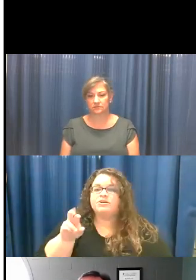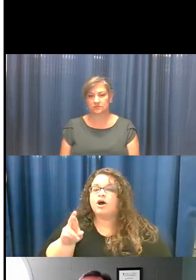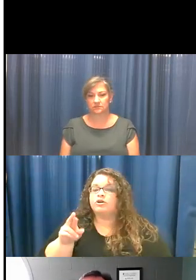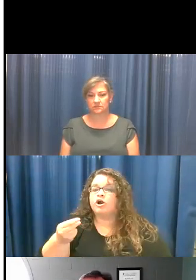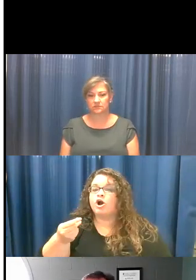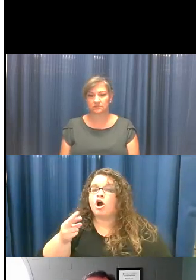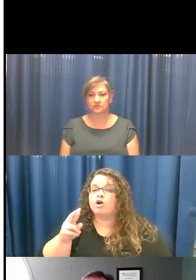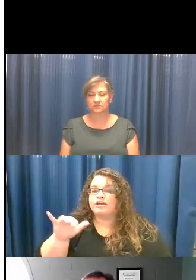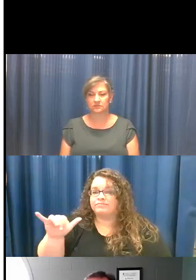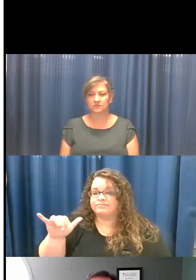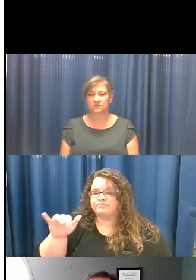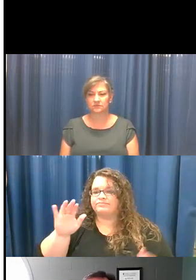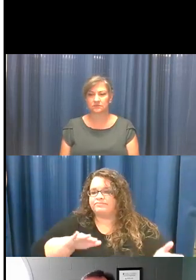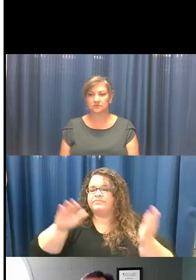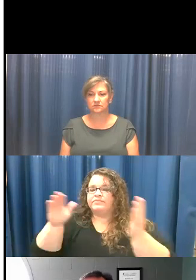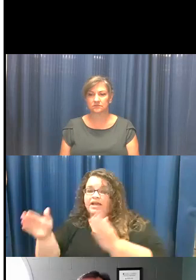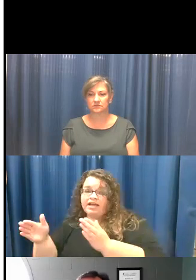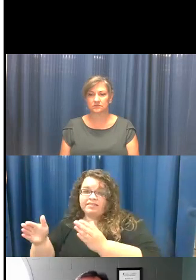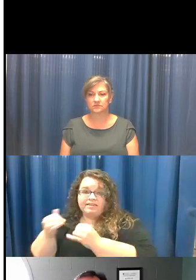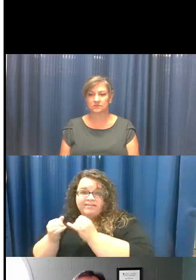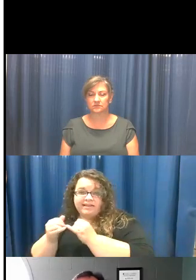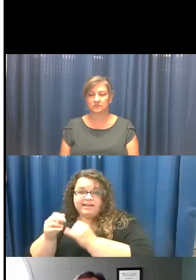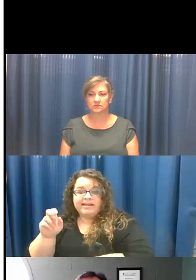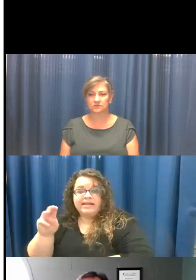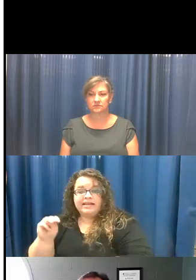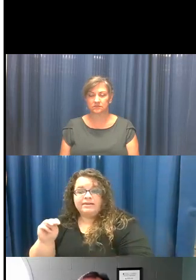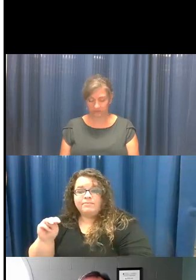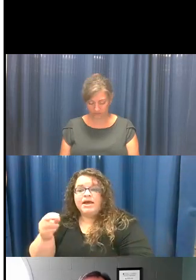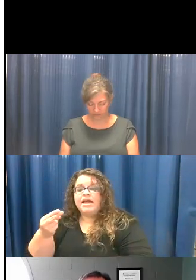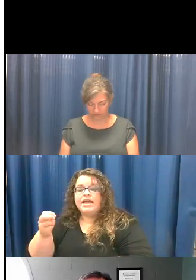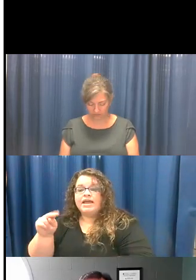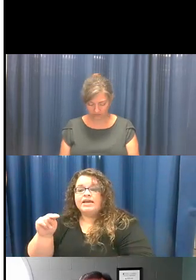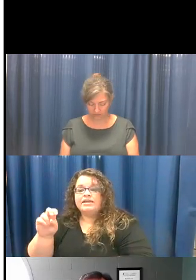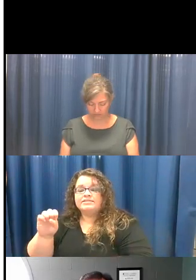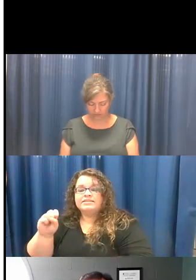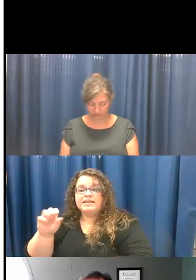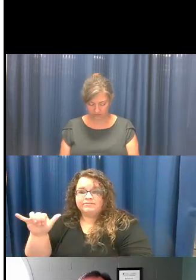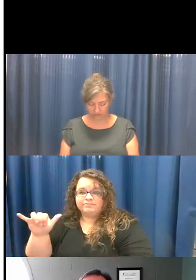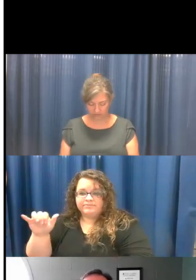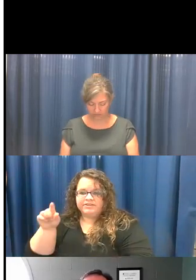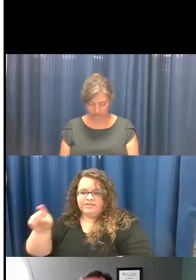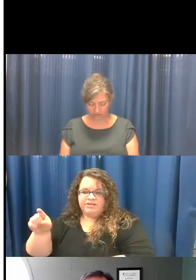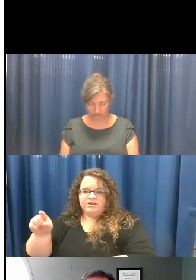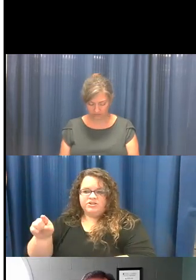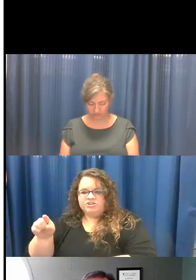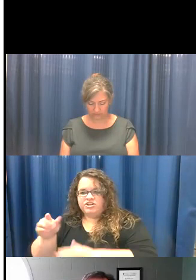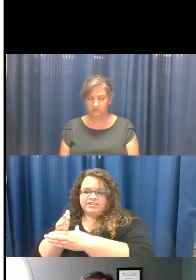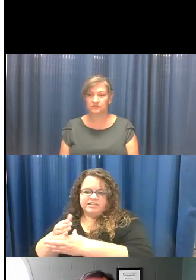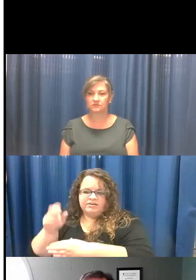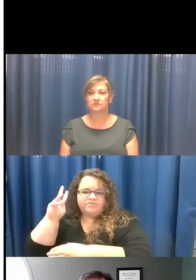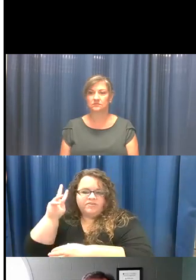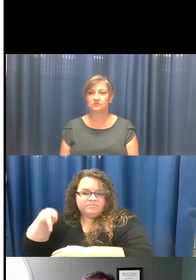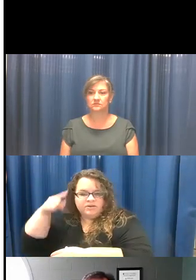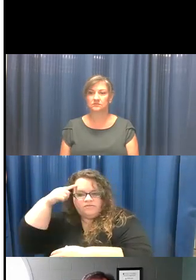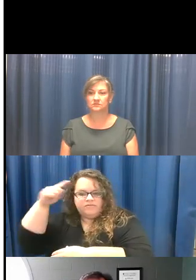role. And finally, I want to notice again, Kim Hennessy is our Interim Vice President for Human Resources. She's just doing a